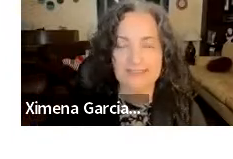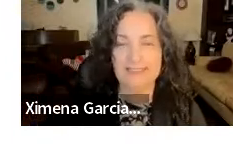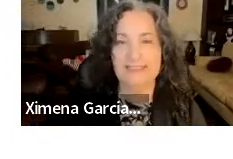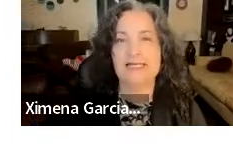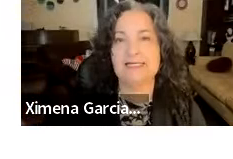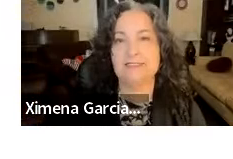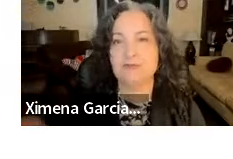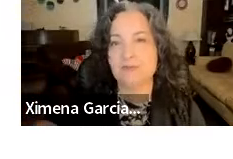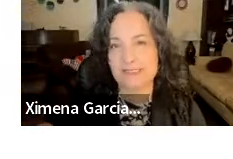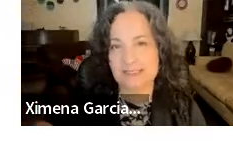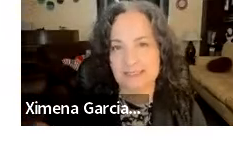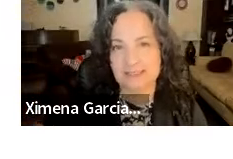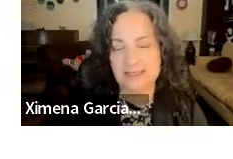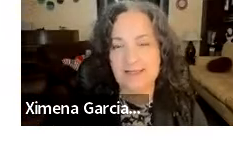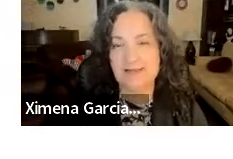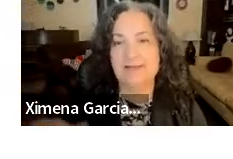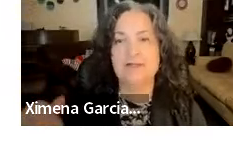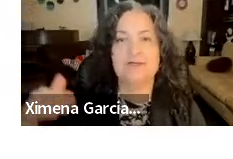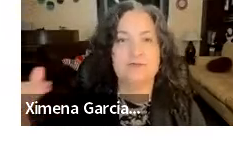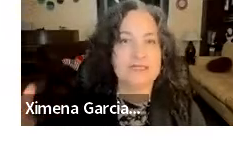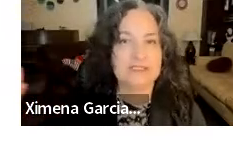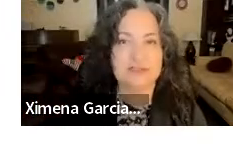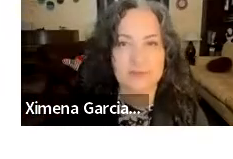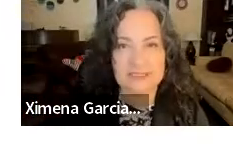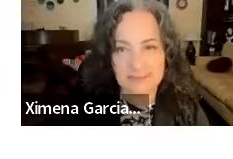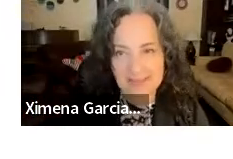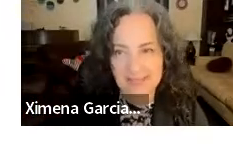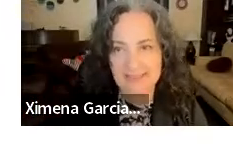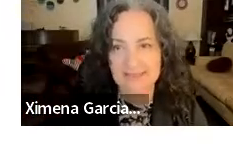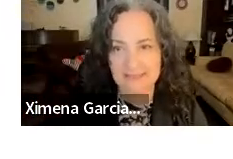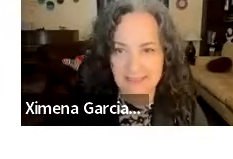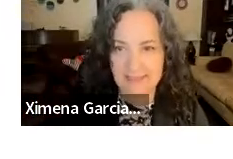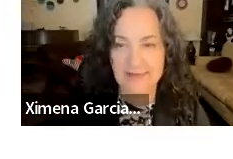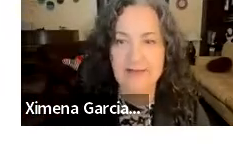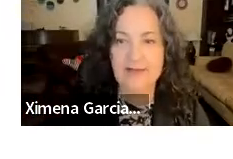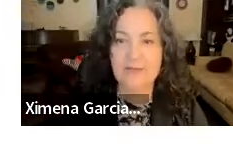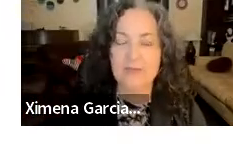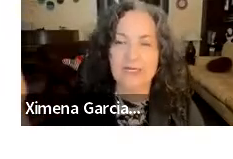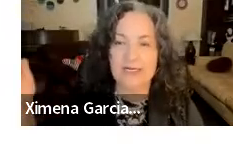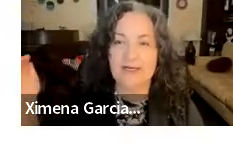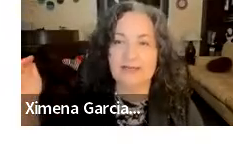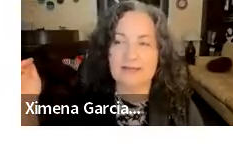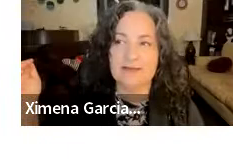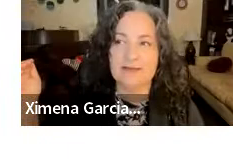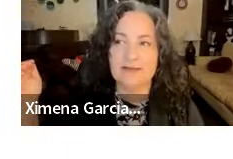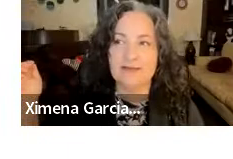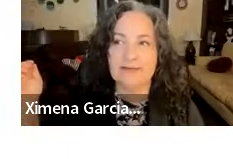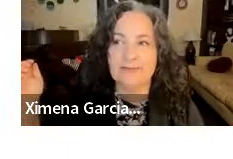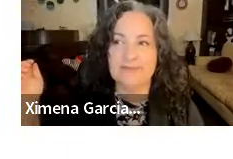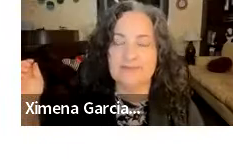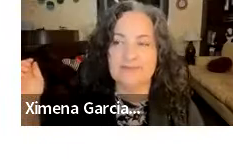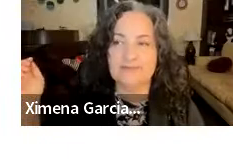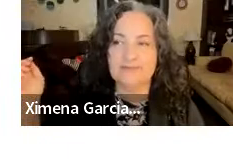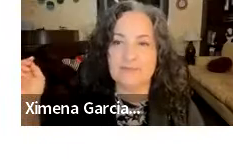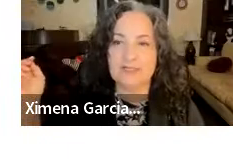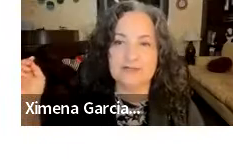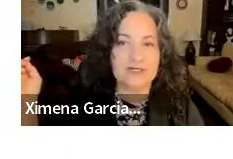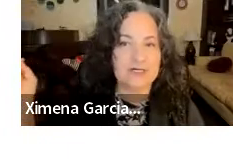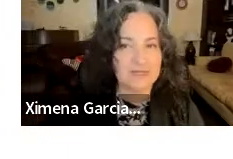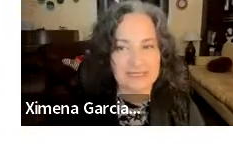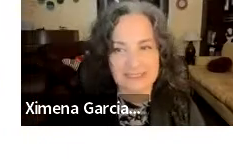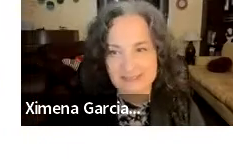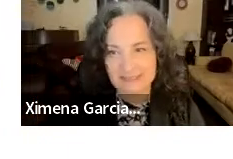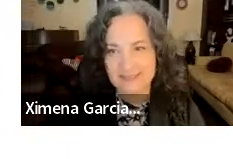COVID vaccine in the last 2 months, then you should wait till 2 months pass to get it. But I think